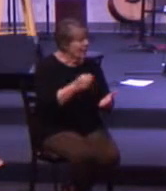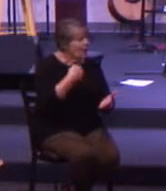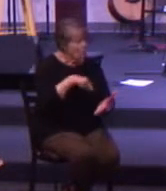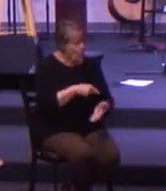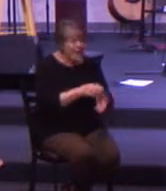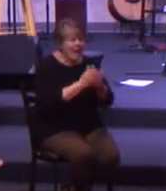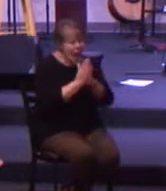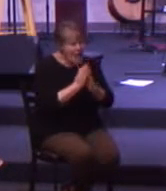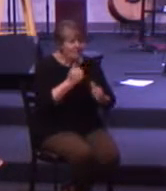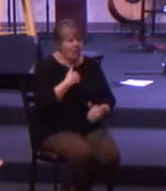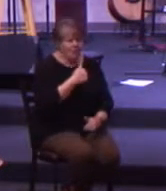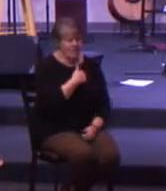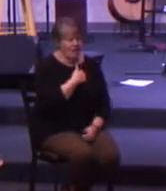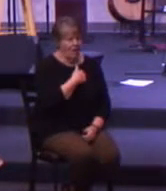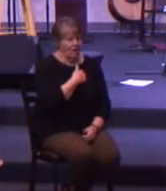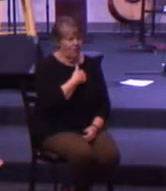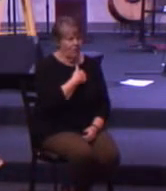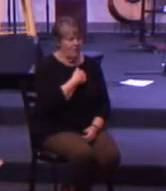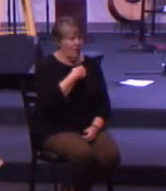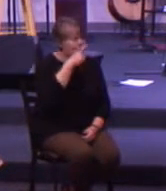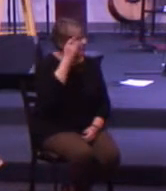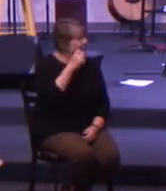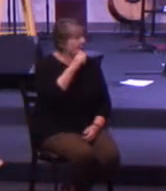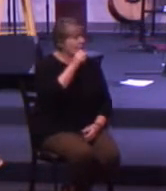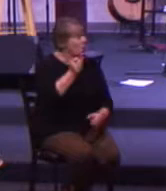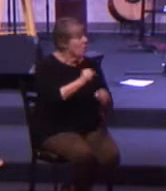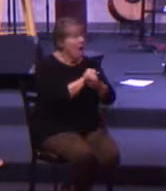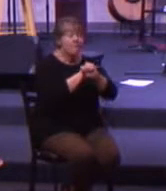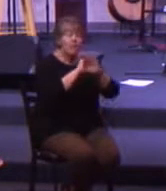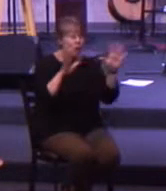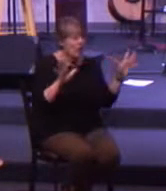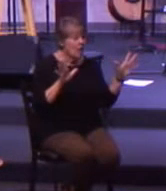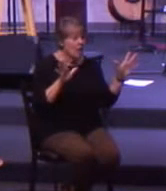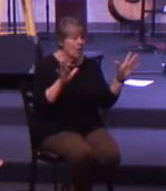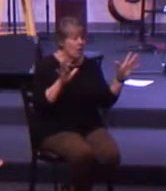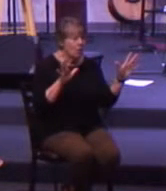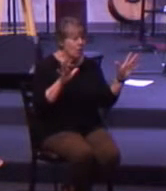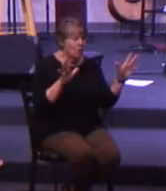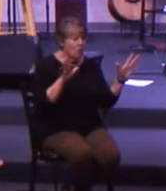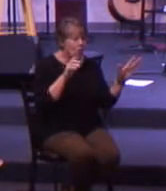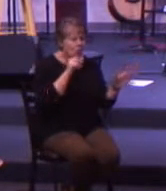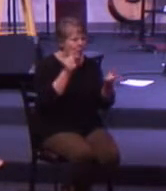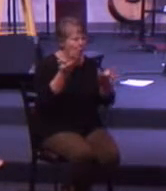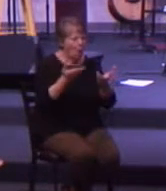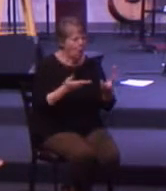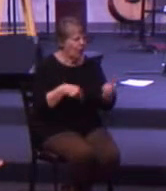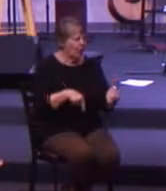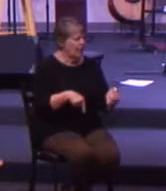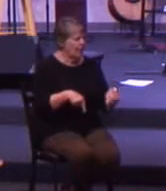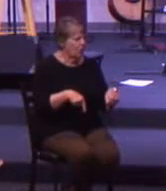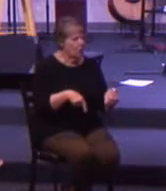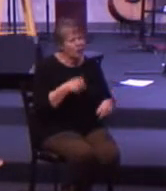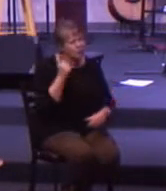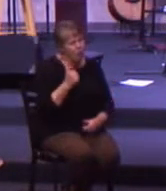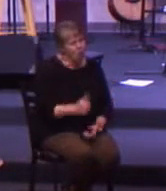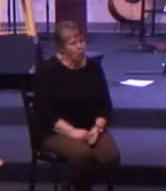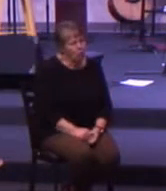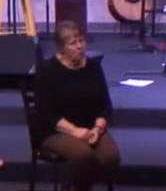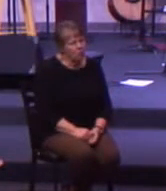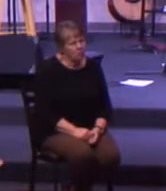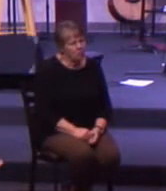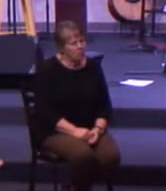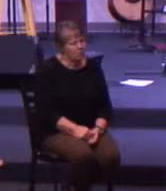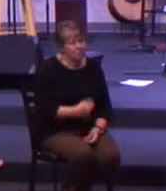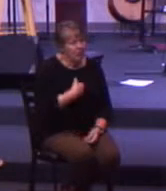and out front, we're just not going to bring that part of ourselves here. We're just not going to do it. I'm not going to